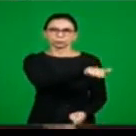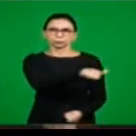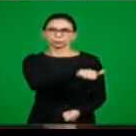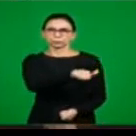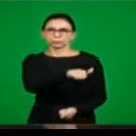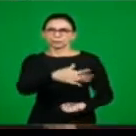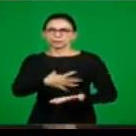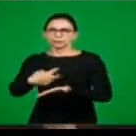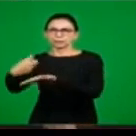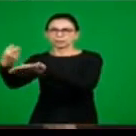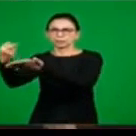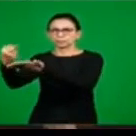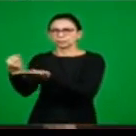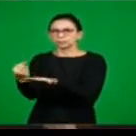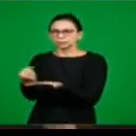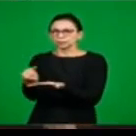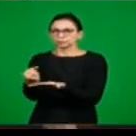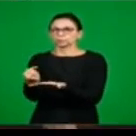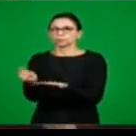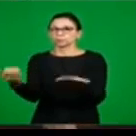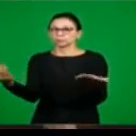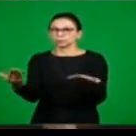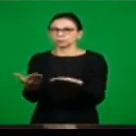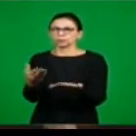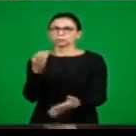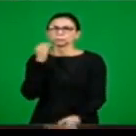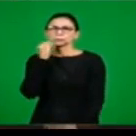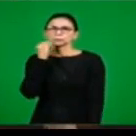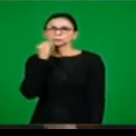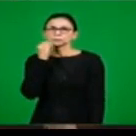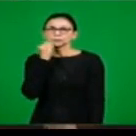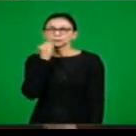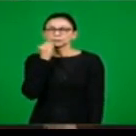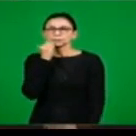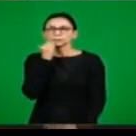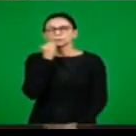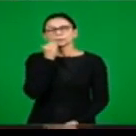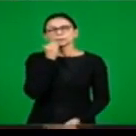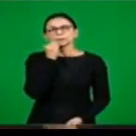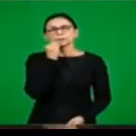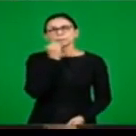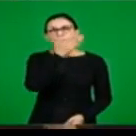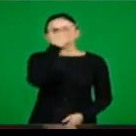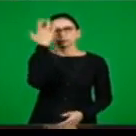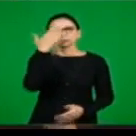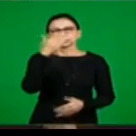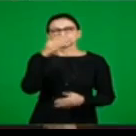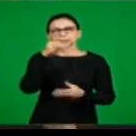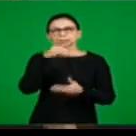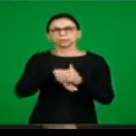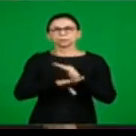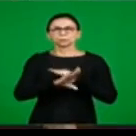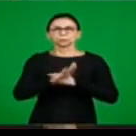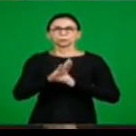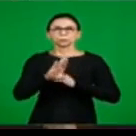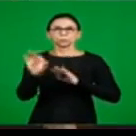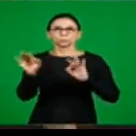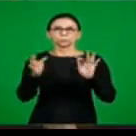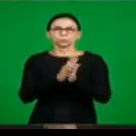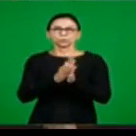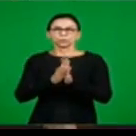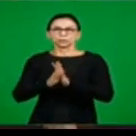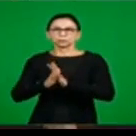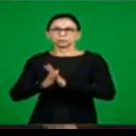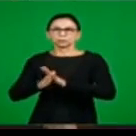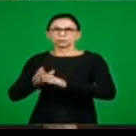behind. But the ones that are going to be given the opportunity are going to be to the ones, the Jerusalem,